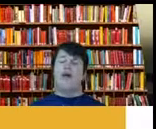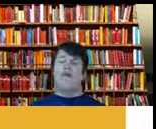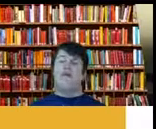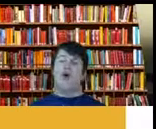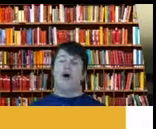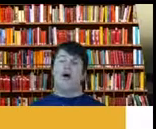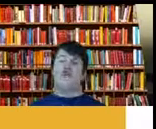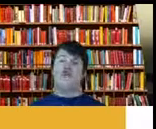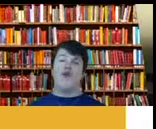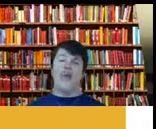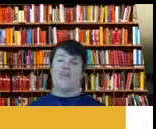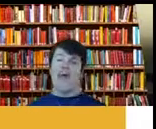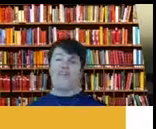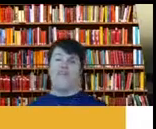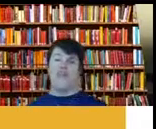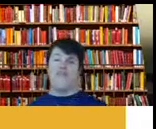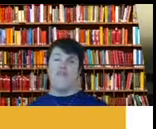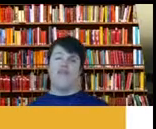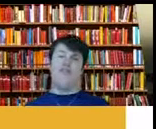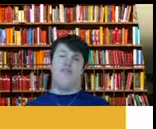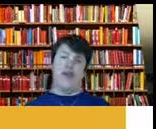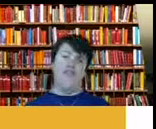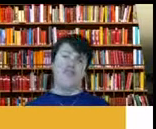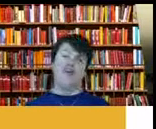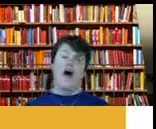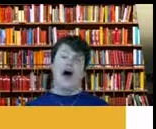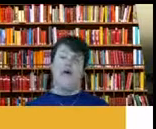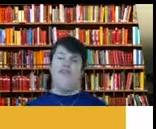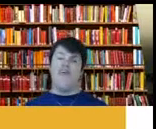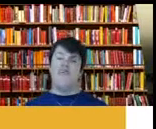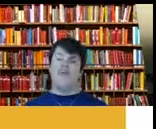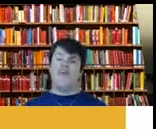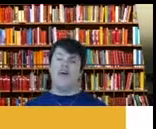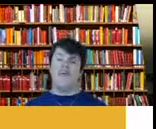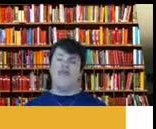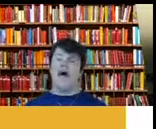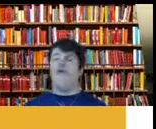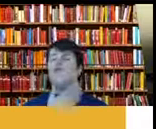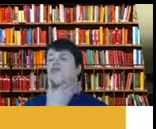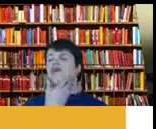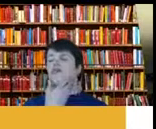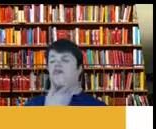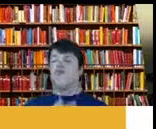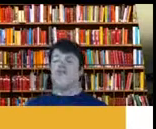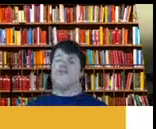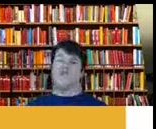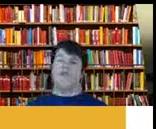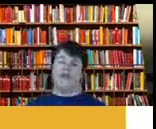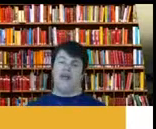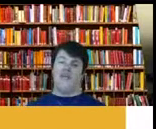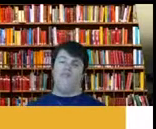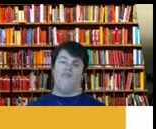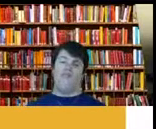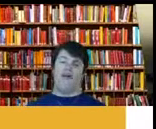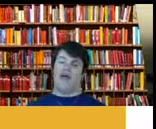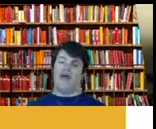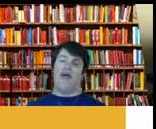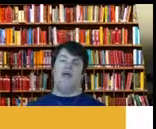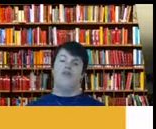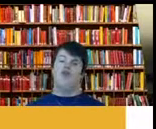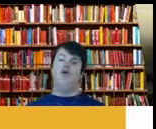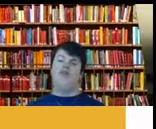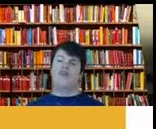please. Now we're going to move on to a text that is a bit different. And this text talks about leaders with disabilities,